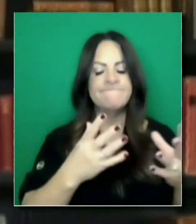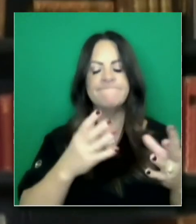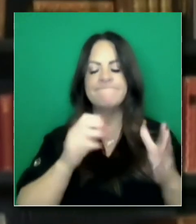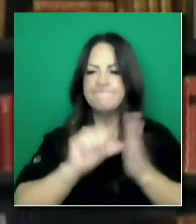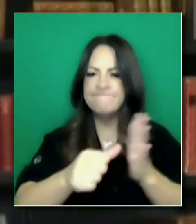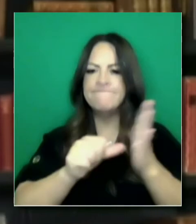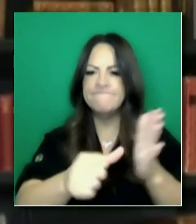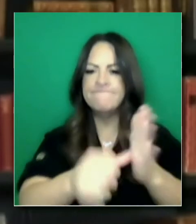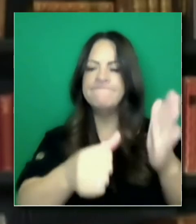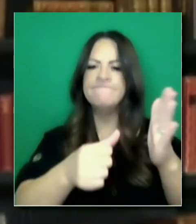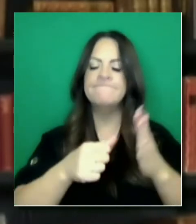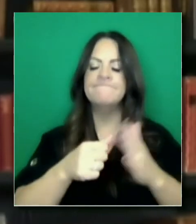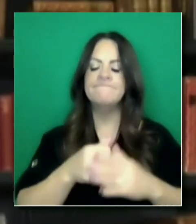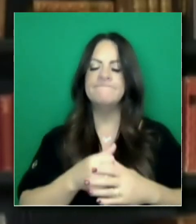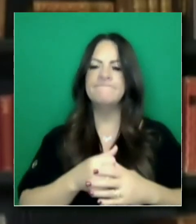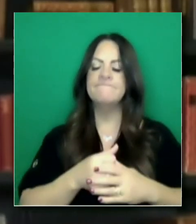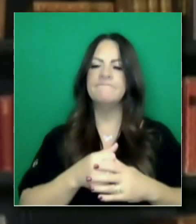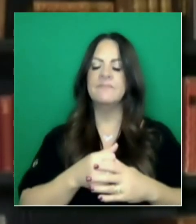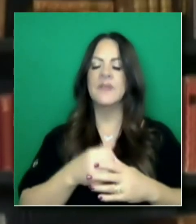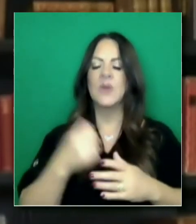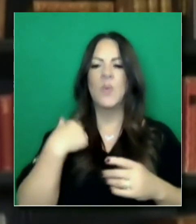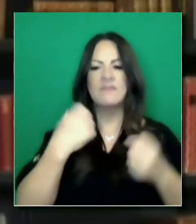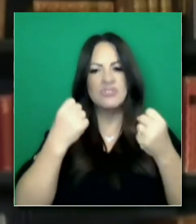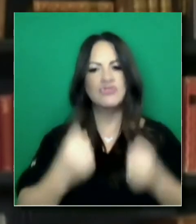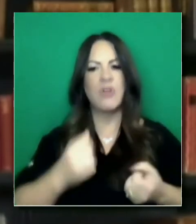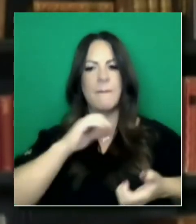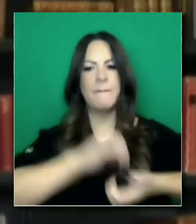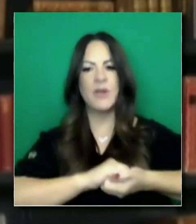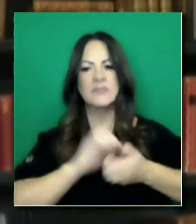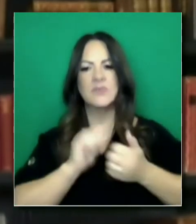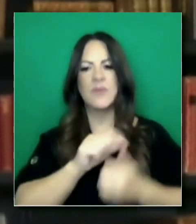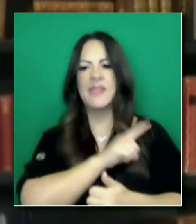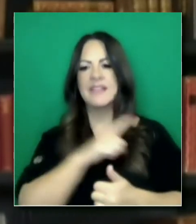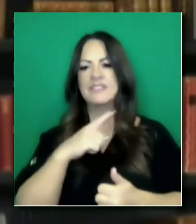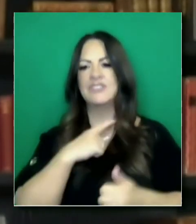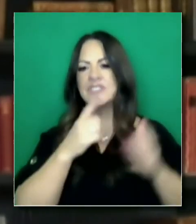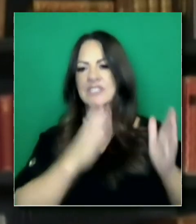in strong partnership with the California legislature.